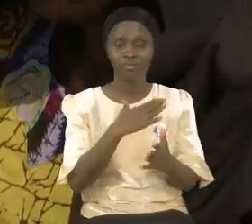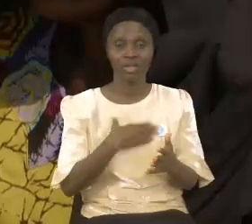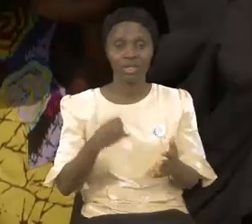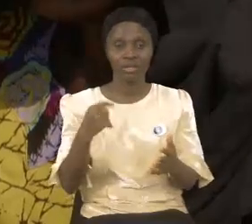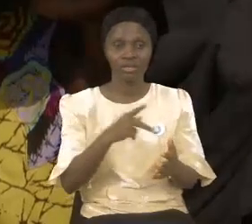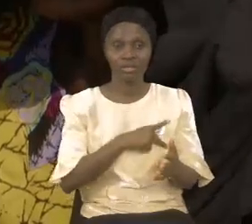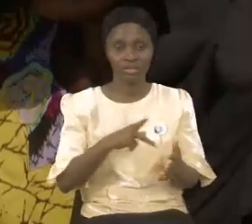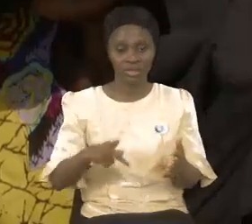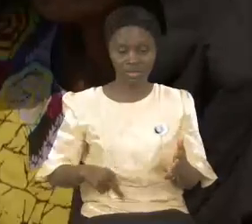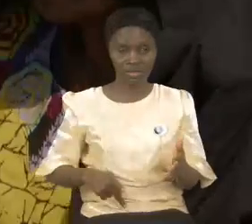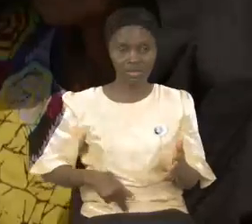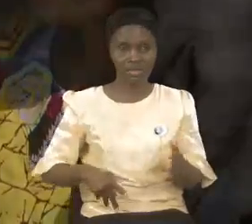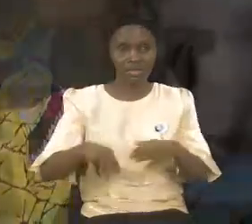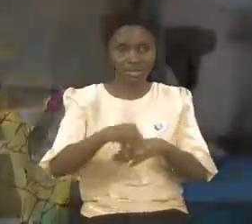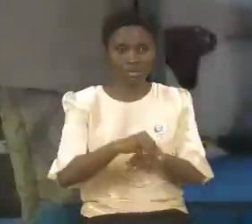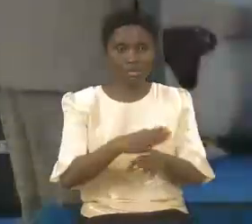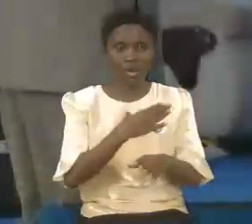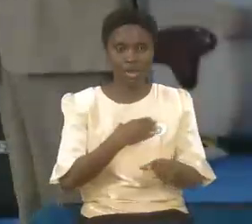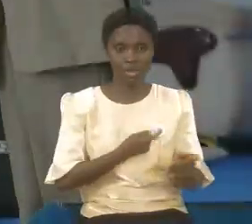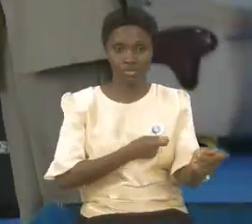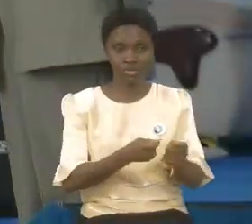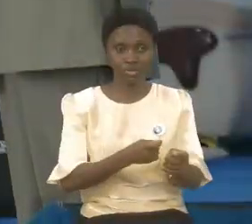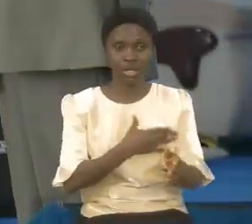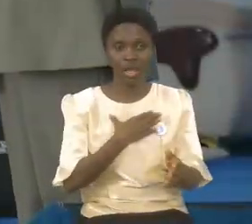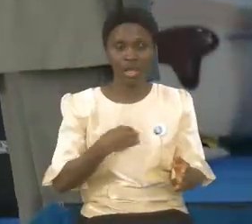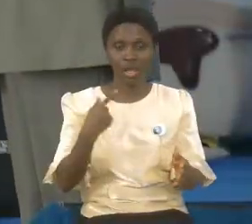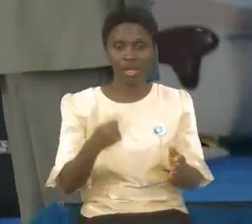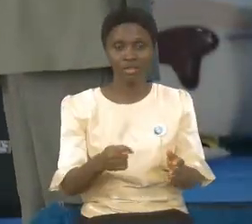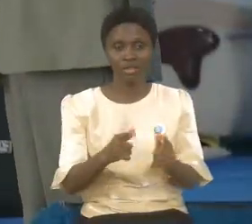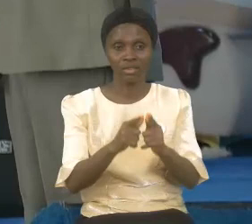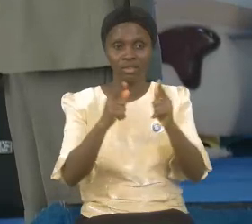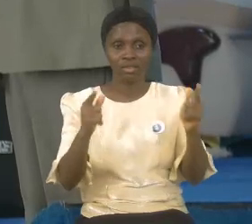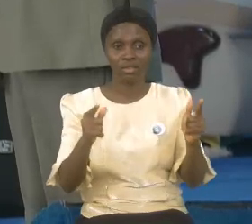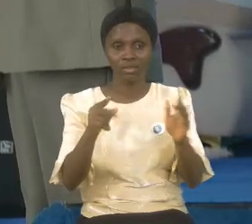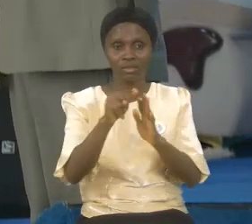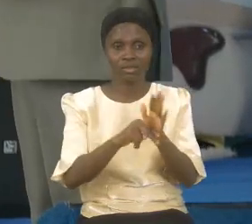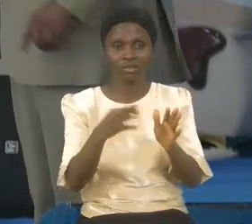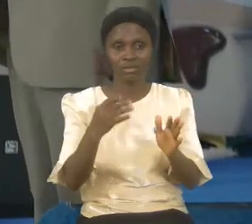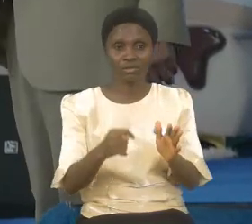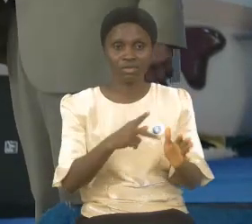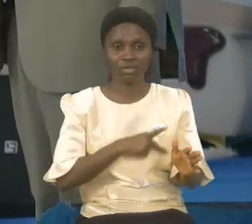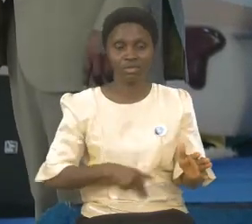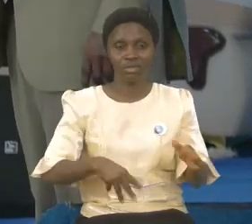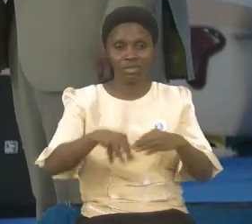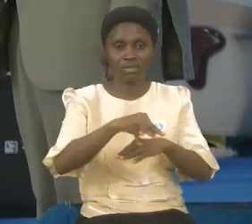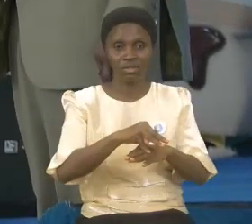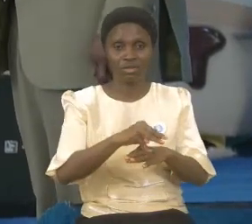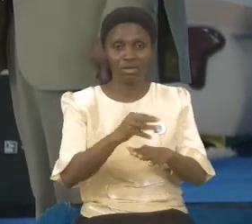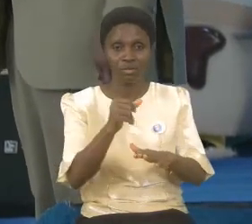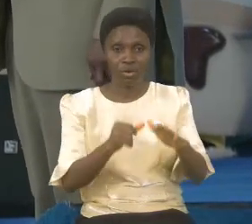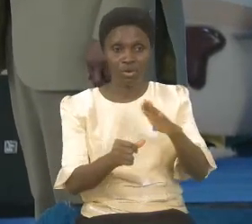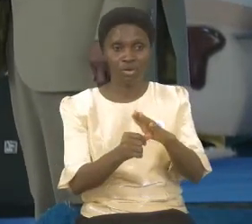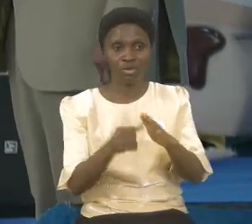the kingdom and dominion and the greatness of the kingdom under the